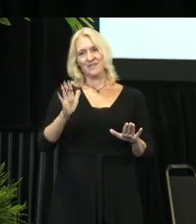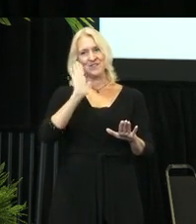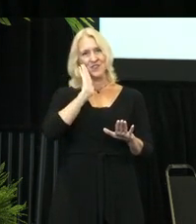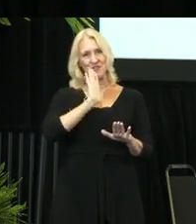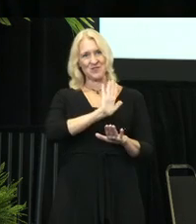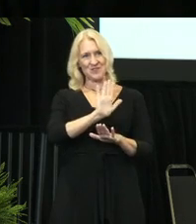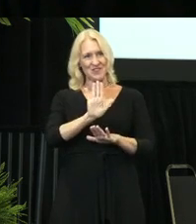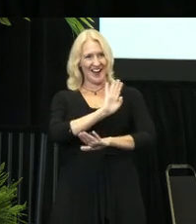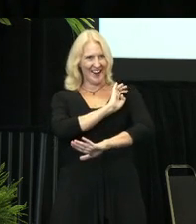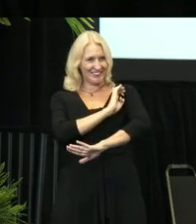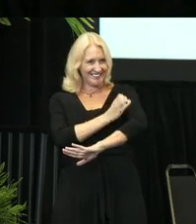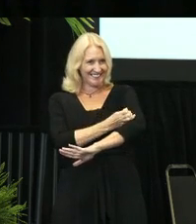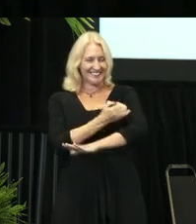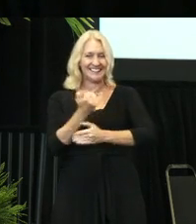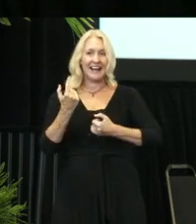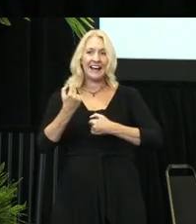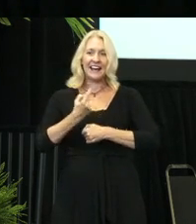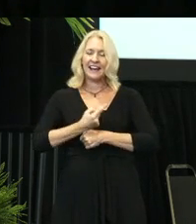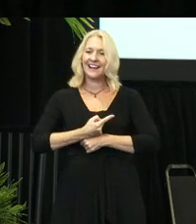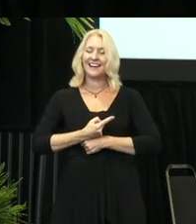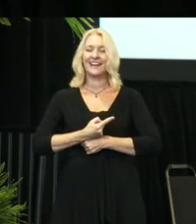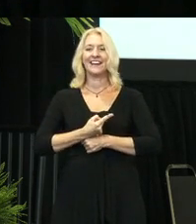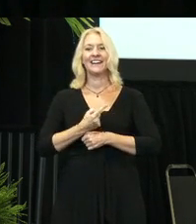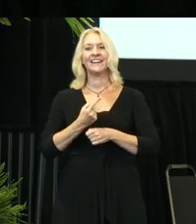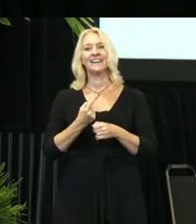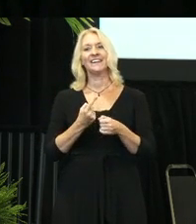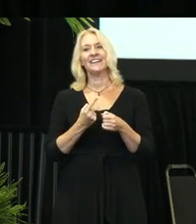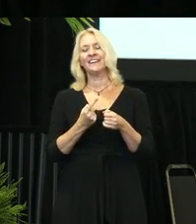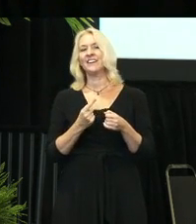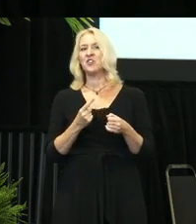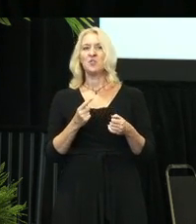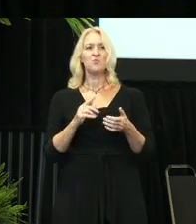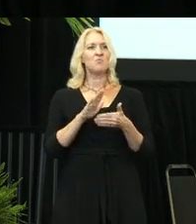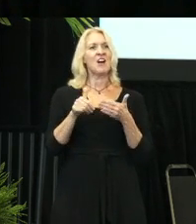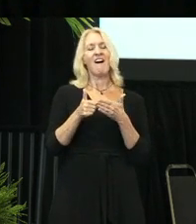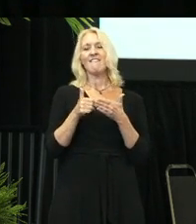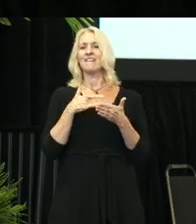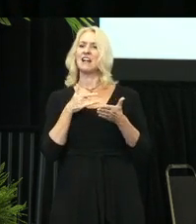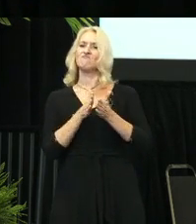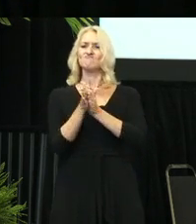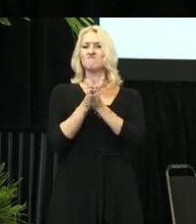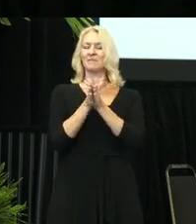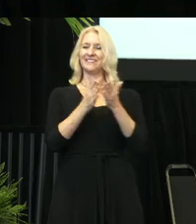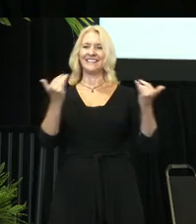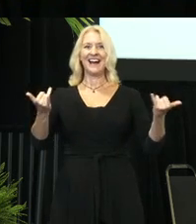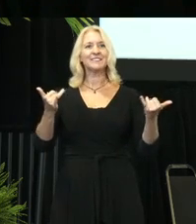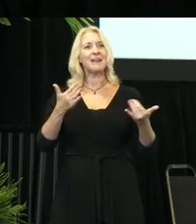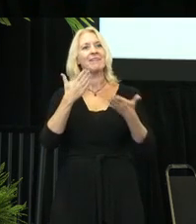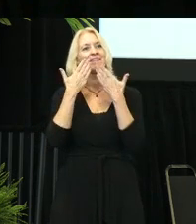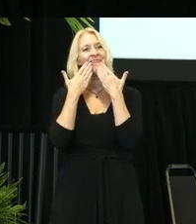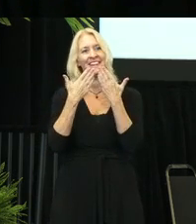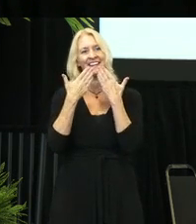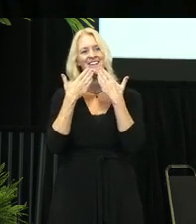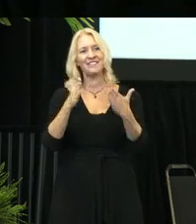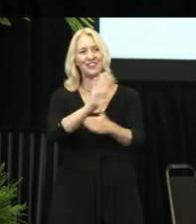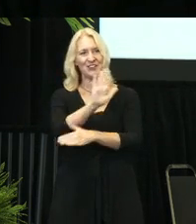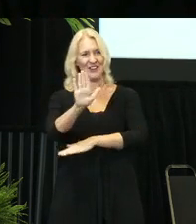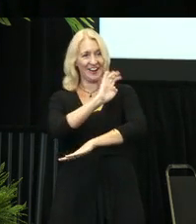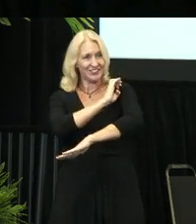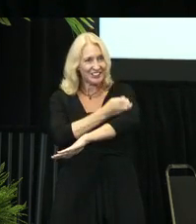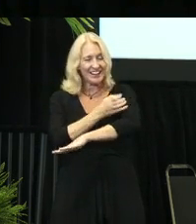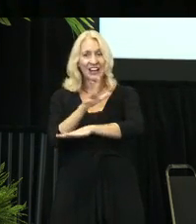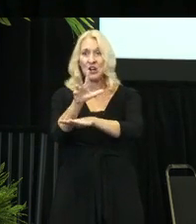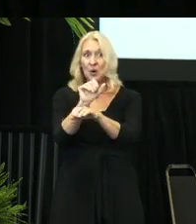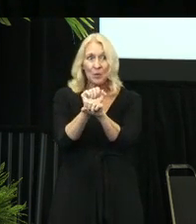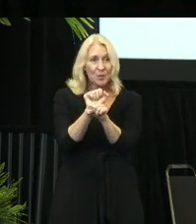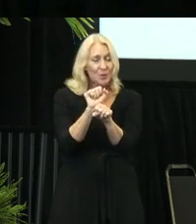only today, it is so palpable, we all feel it, but I thank you for the energy, the devotion, the